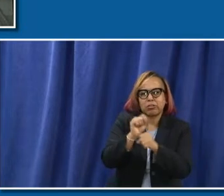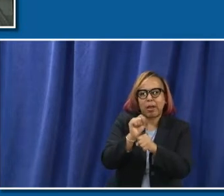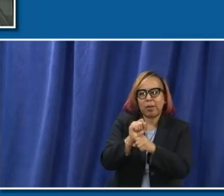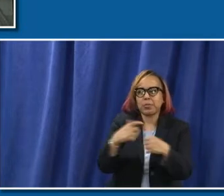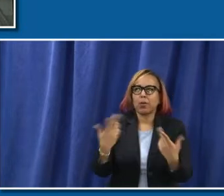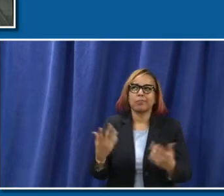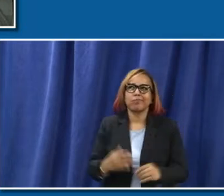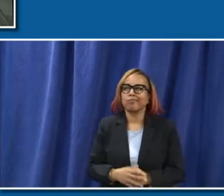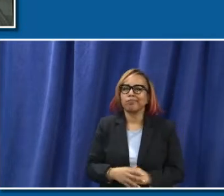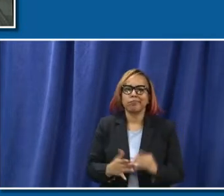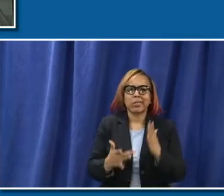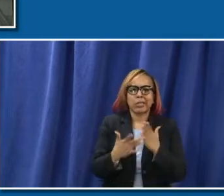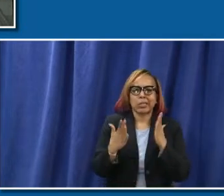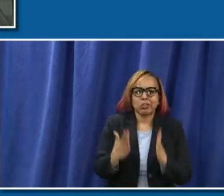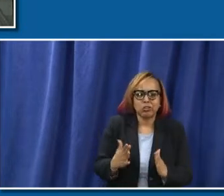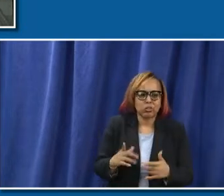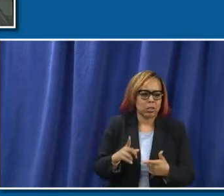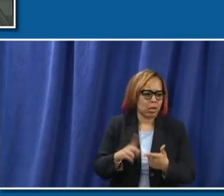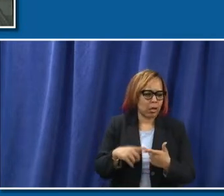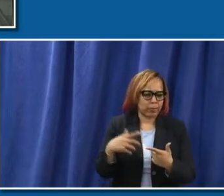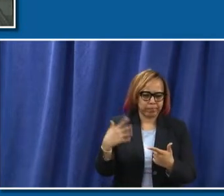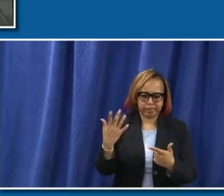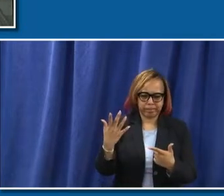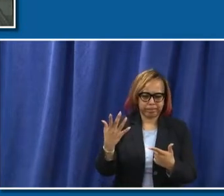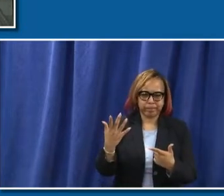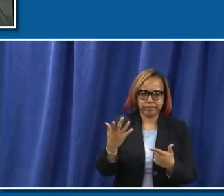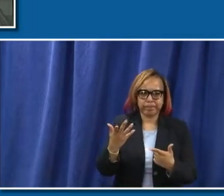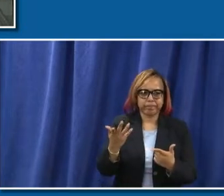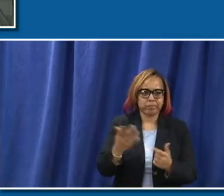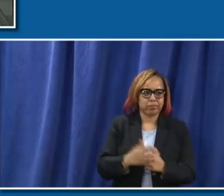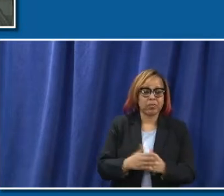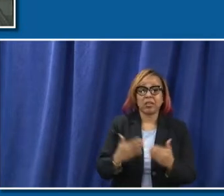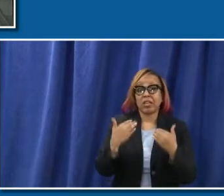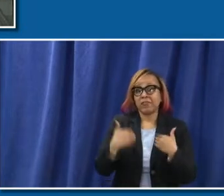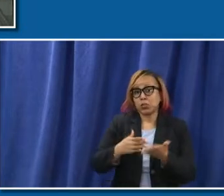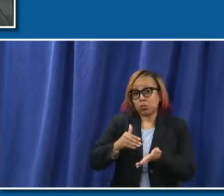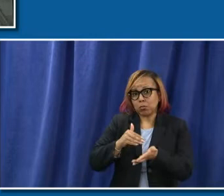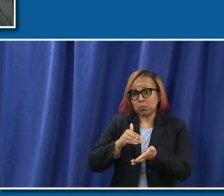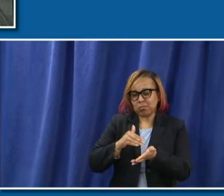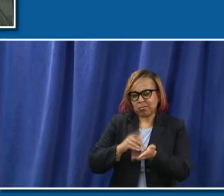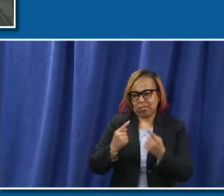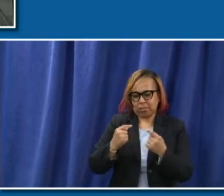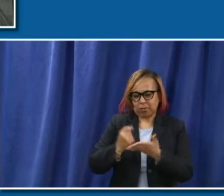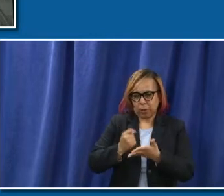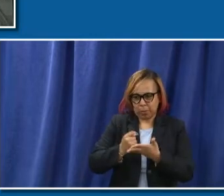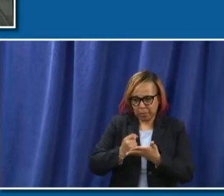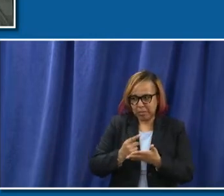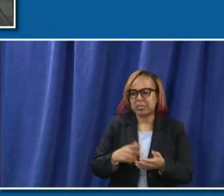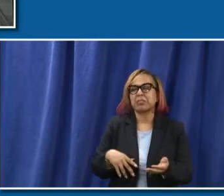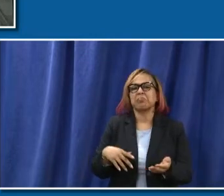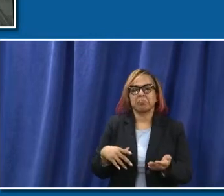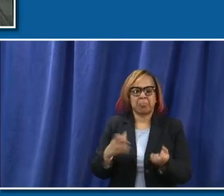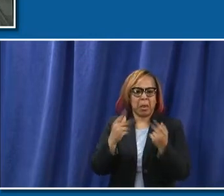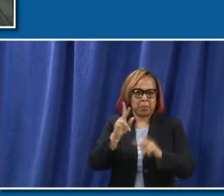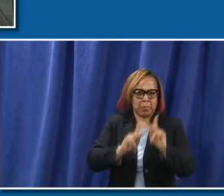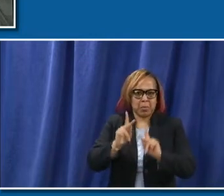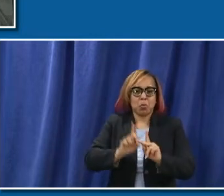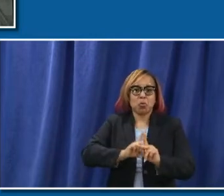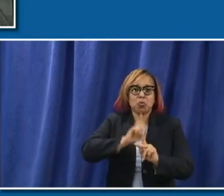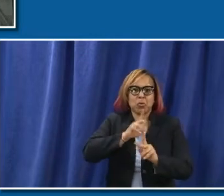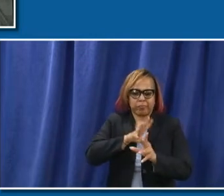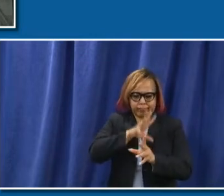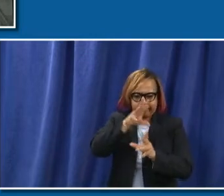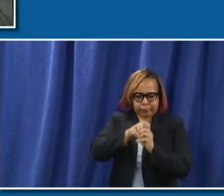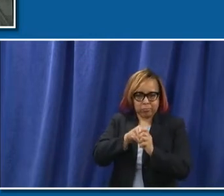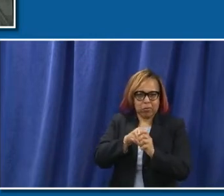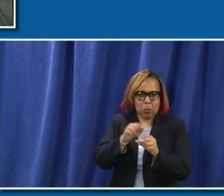our technicians, our physical therapists are, a lot of people really make up a lot